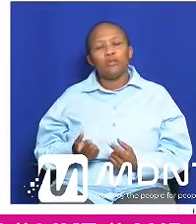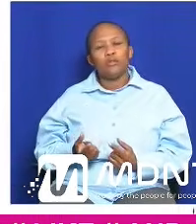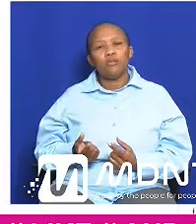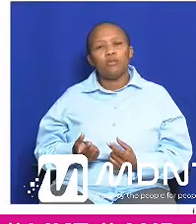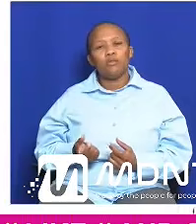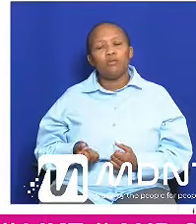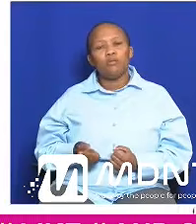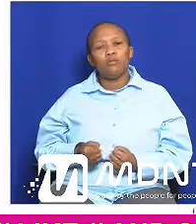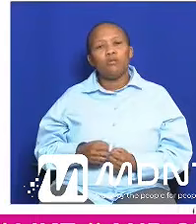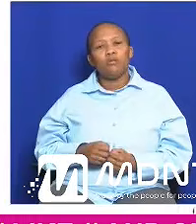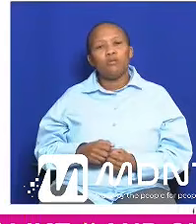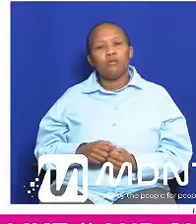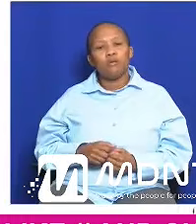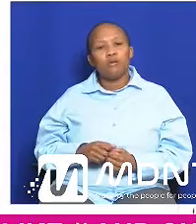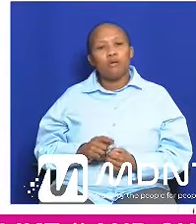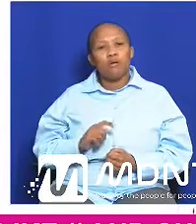Bazwimi factors.